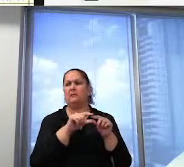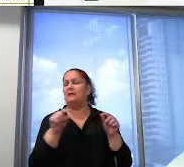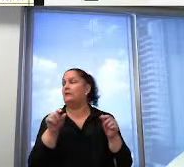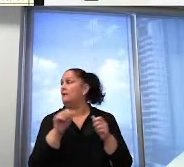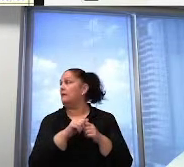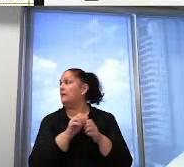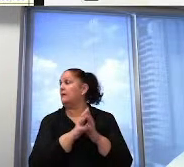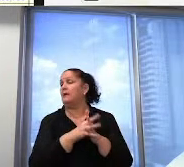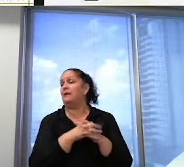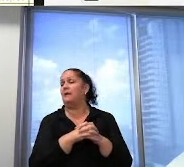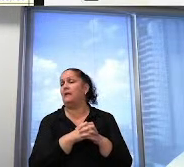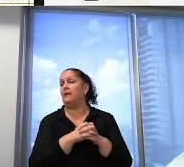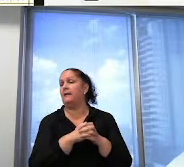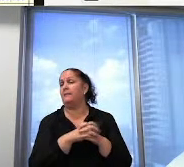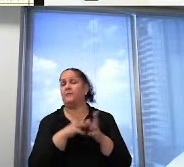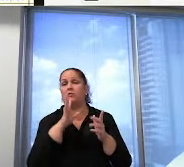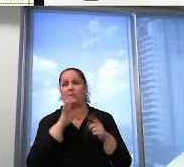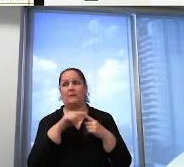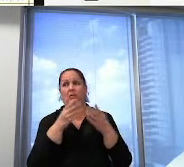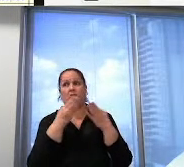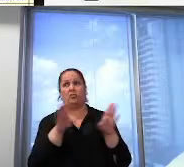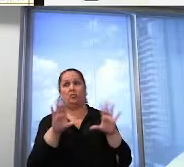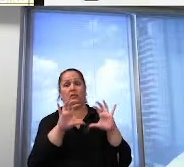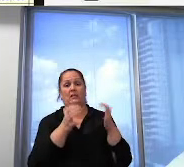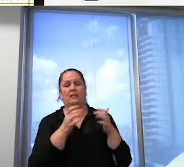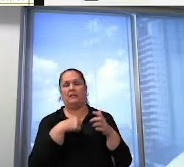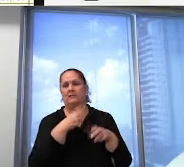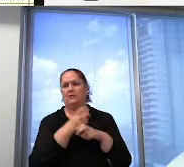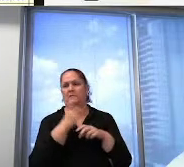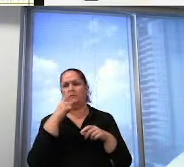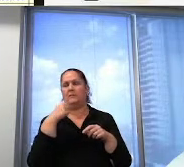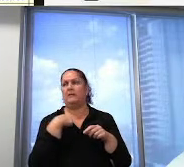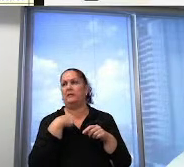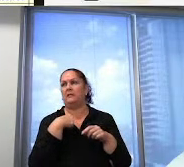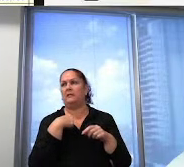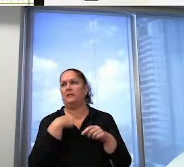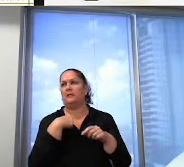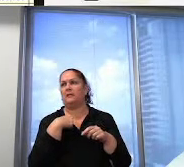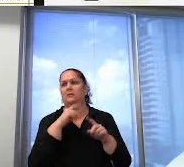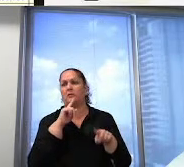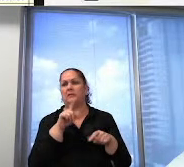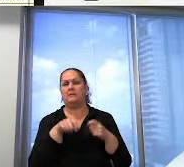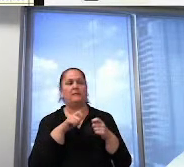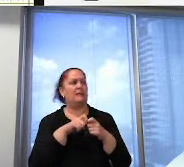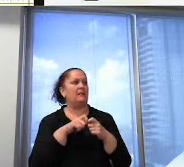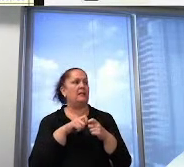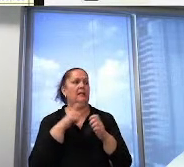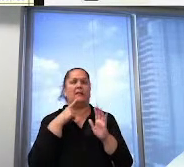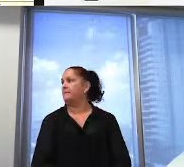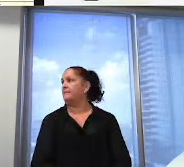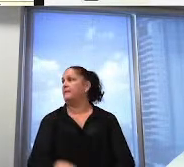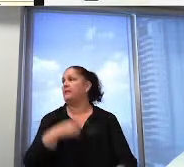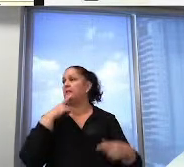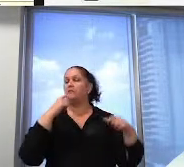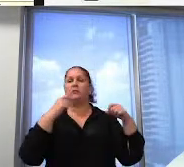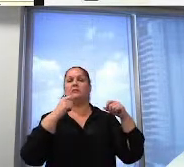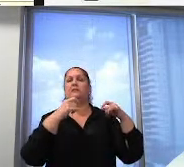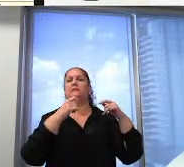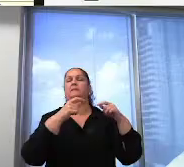And I was going to ask the same thing. Is you're asking general categories? So it's a little difficult for me to answer specific. This exhibit.